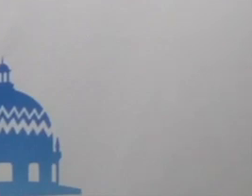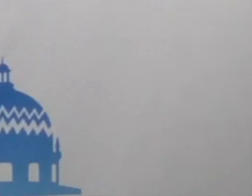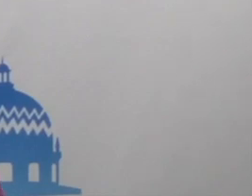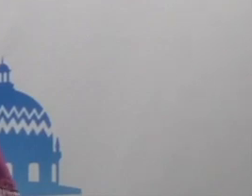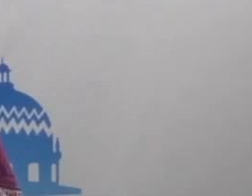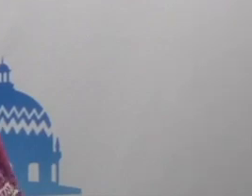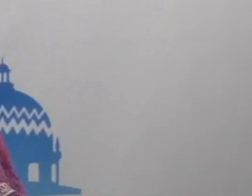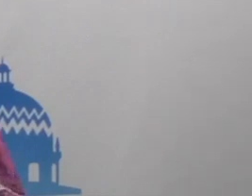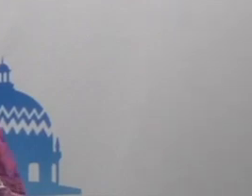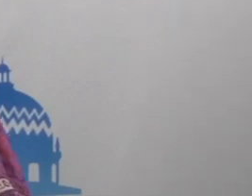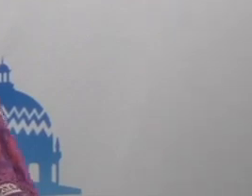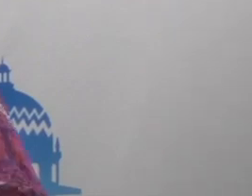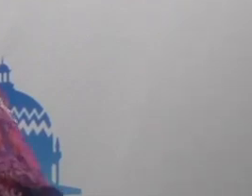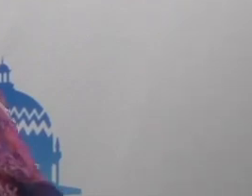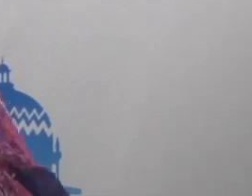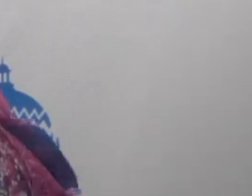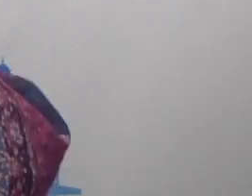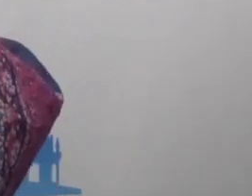County Strong.